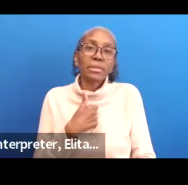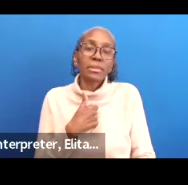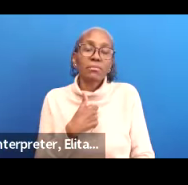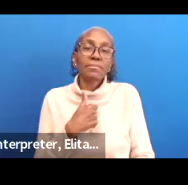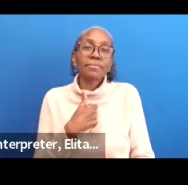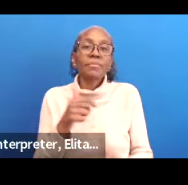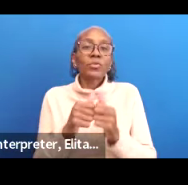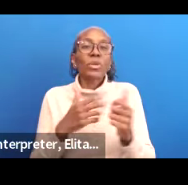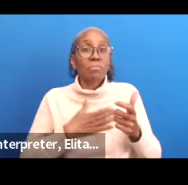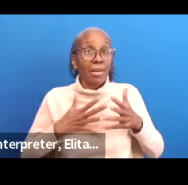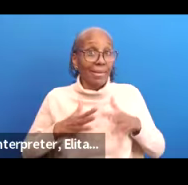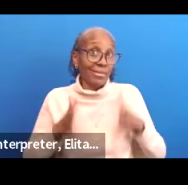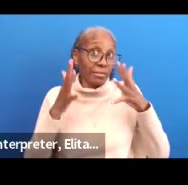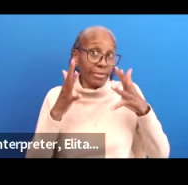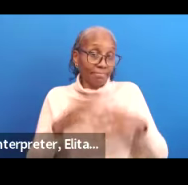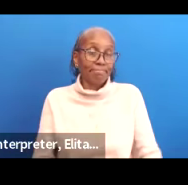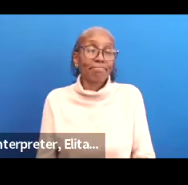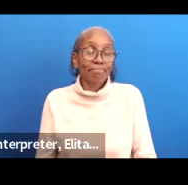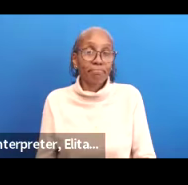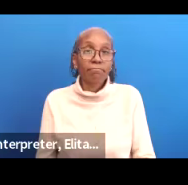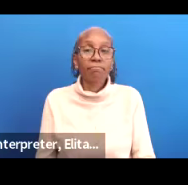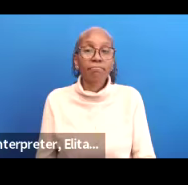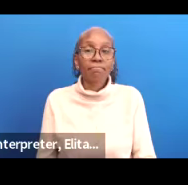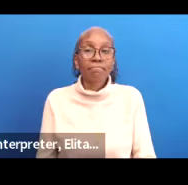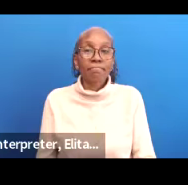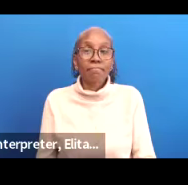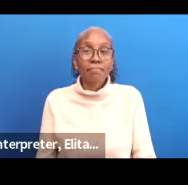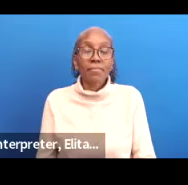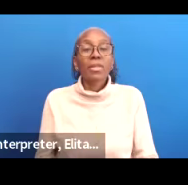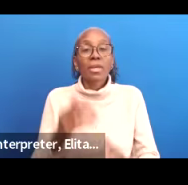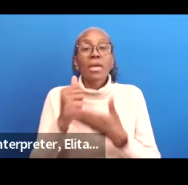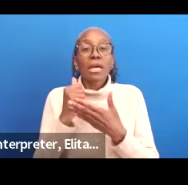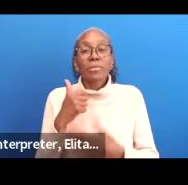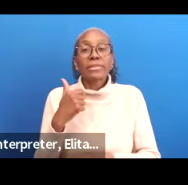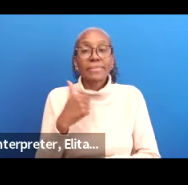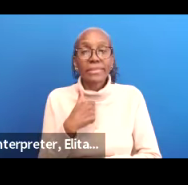with my anxiety, uh, helps me